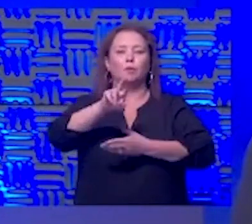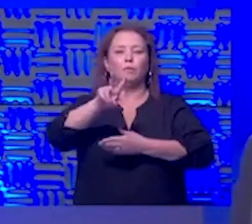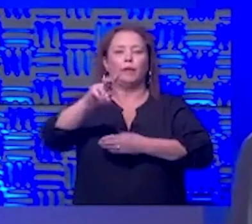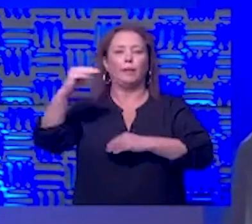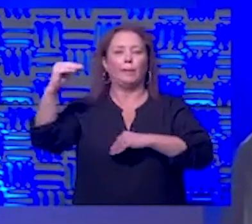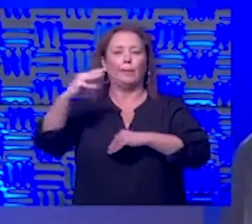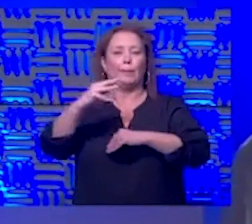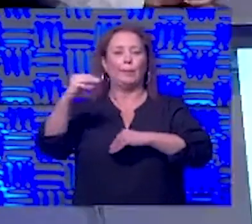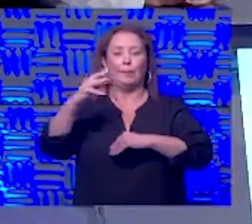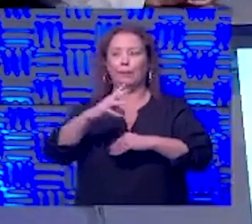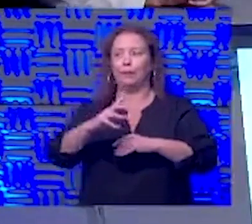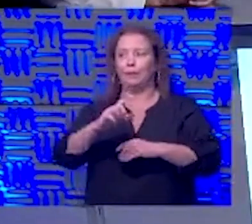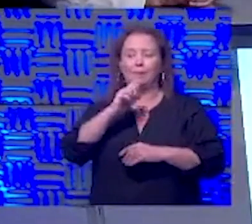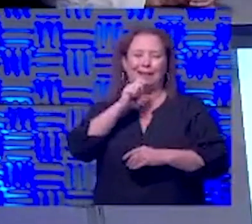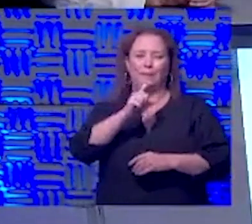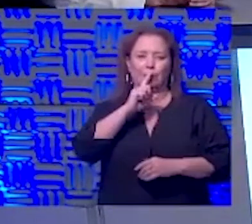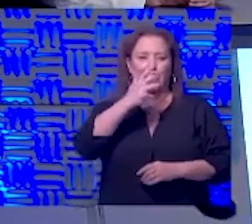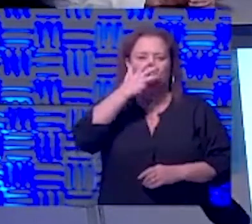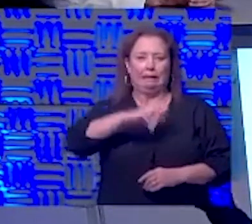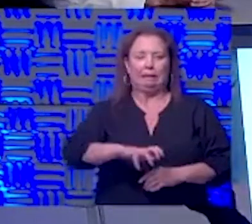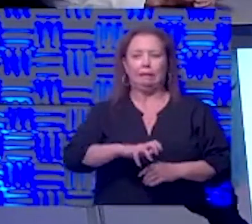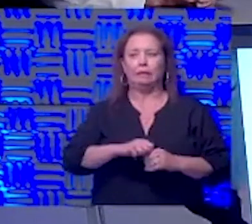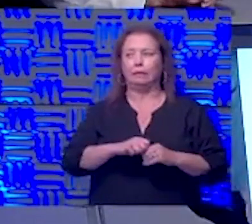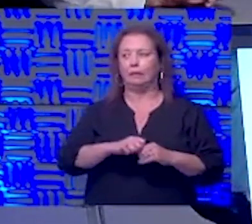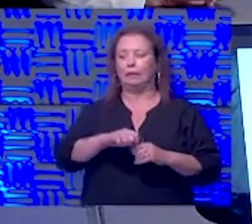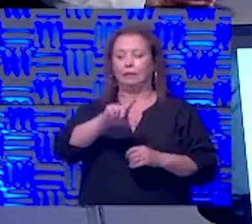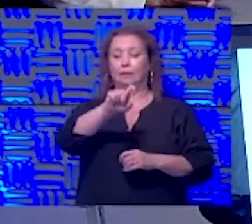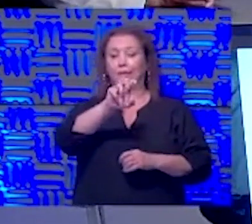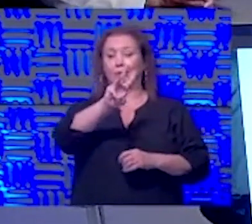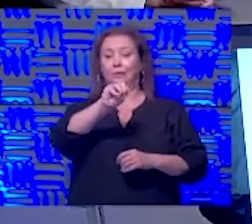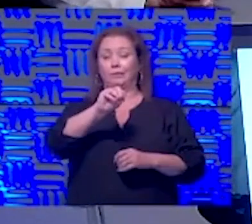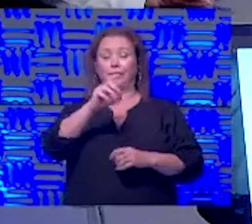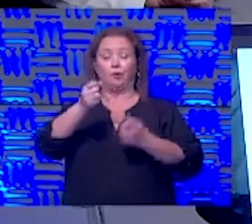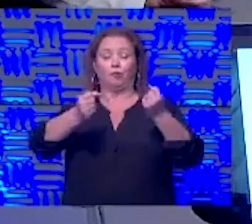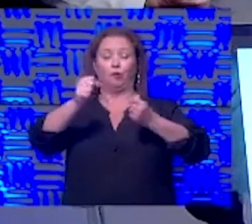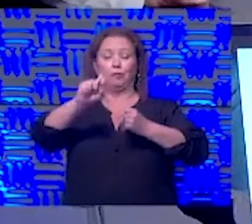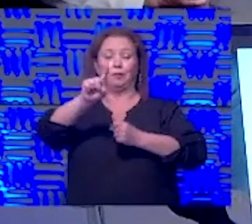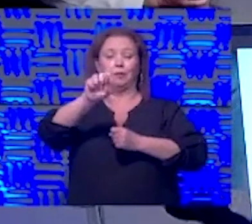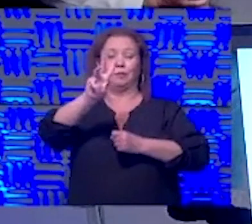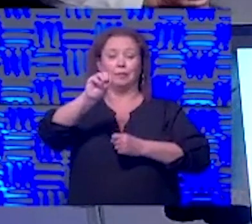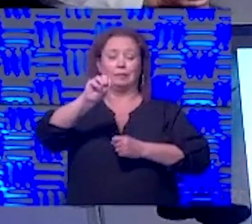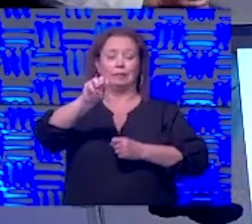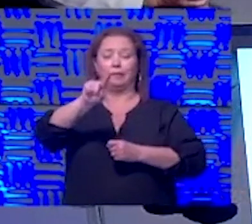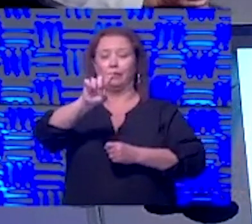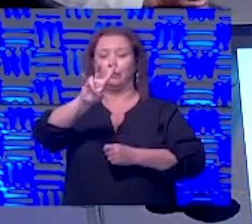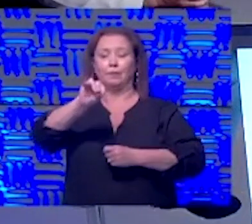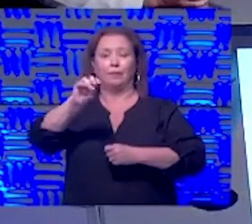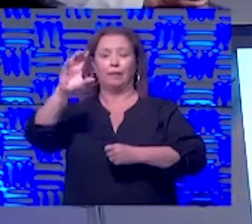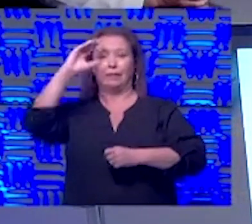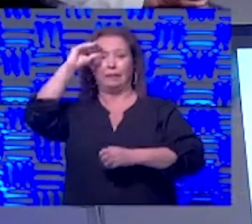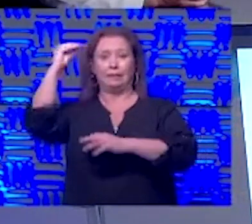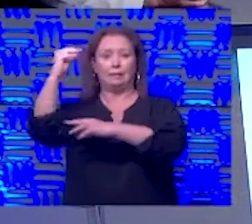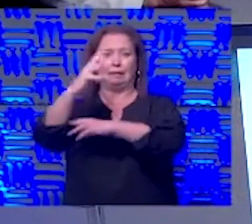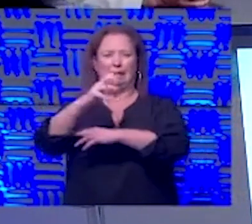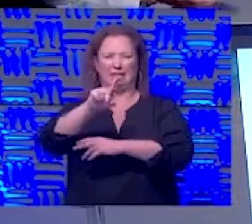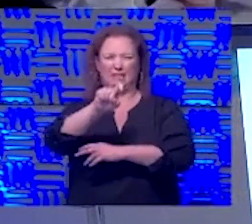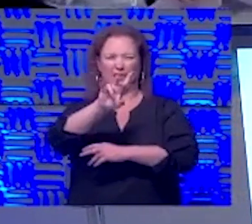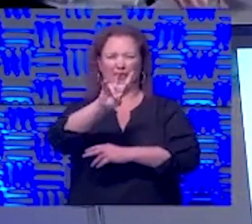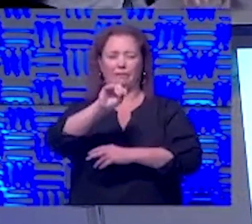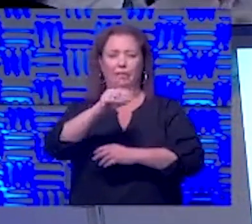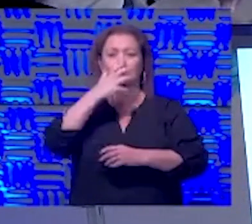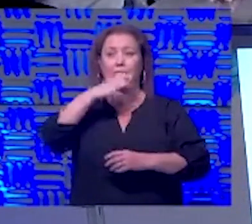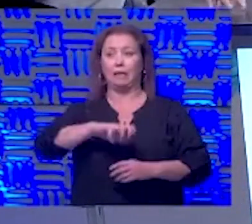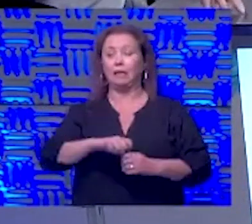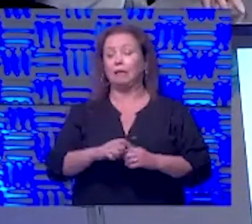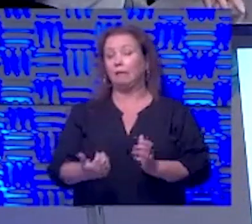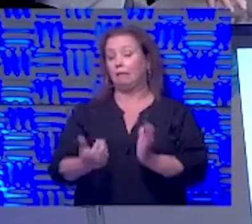radiation that may be coming. Not really from to the get rid sun. of heat, because unless your car is getting to 160, 170 degrees while it Right. sits out in the sun. So that's pretty hot. Now, again,